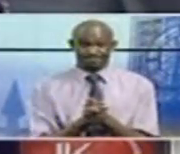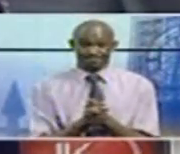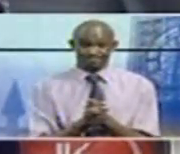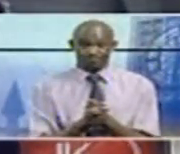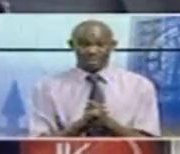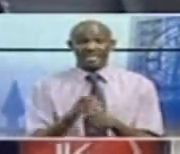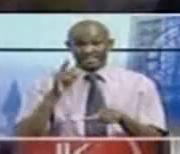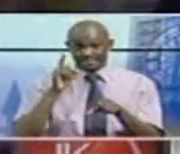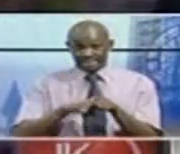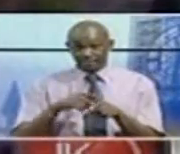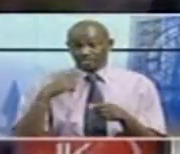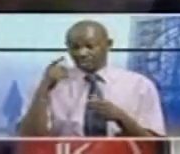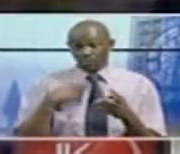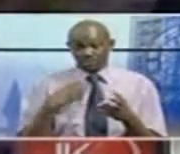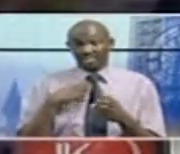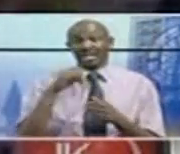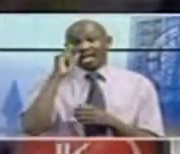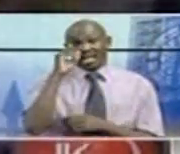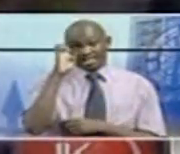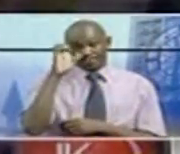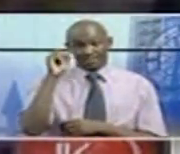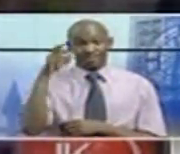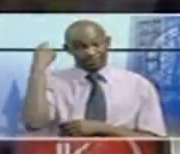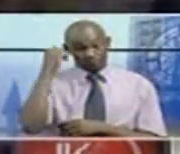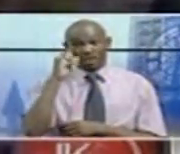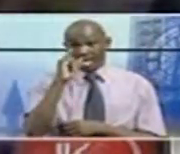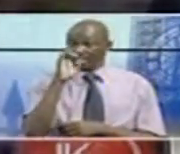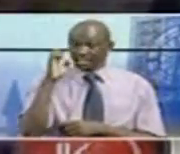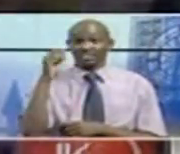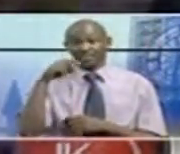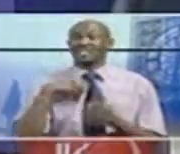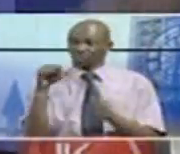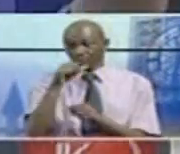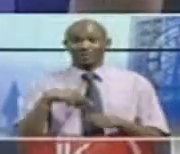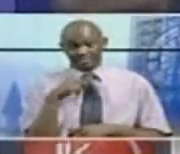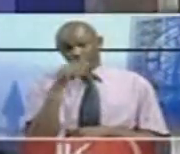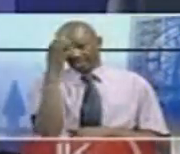When the term of the interim electoral commission was ending, I drove myself.